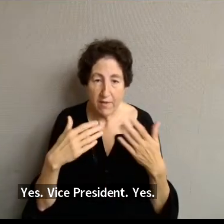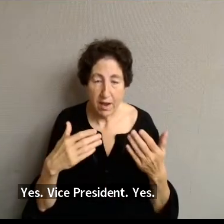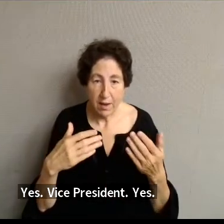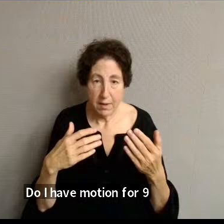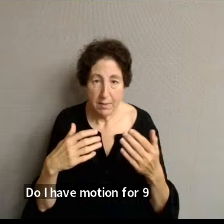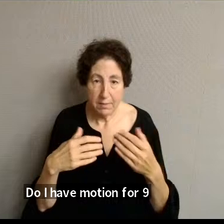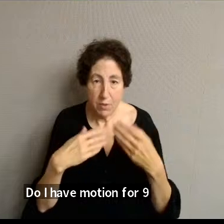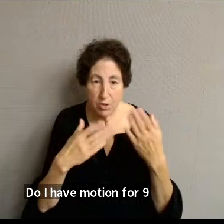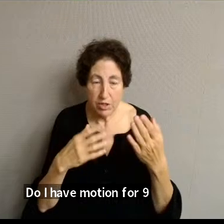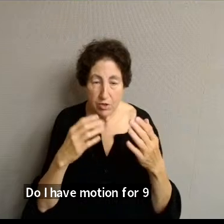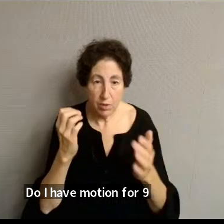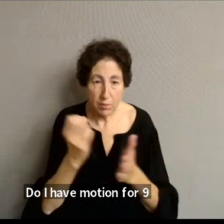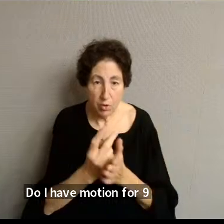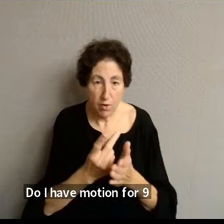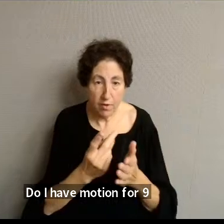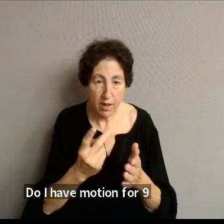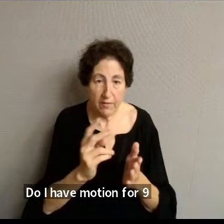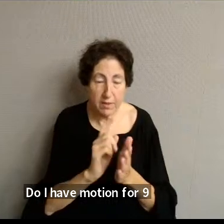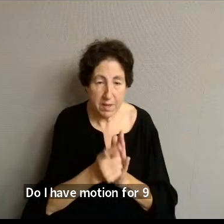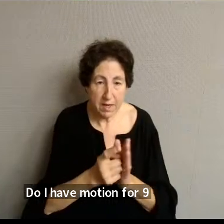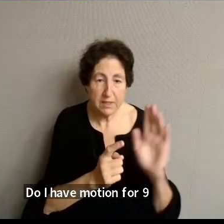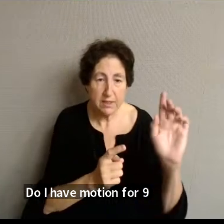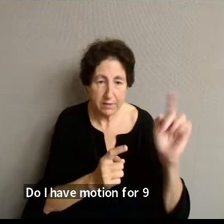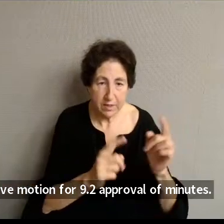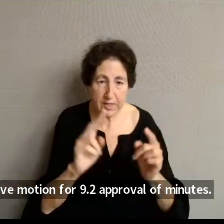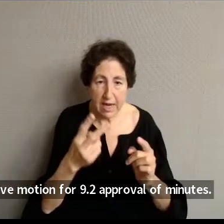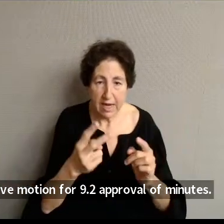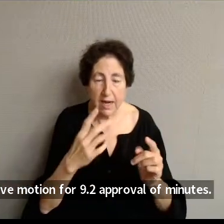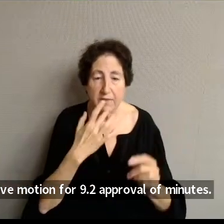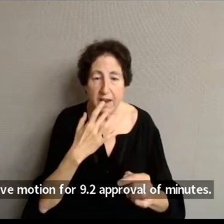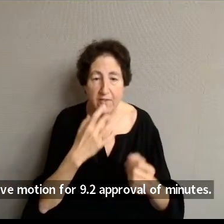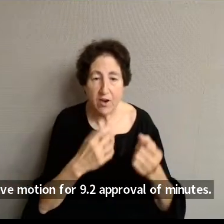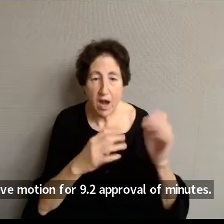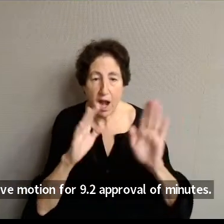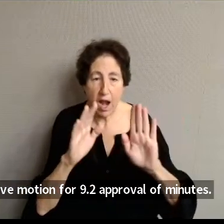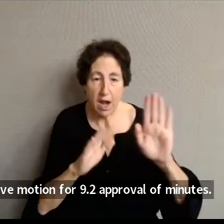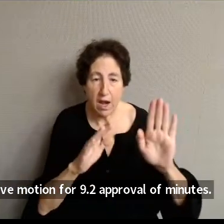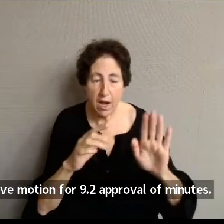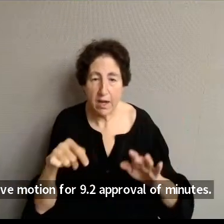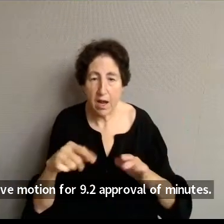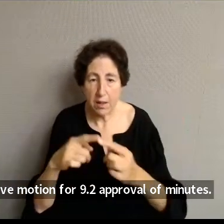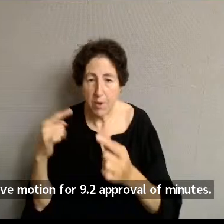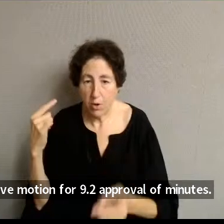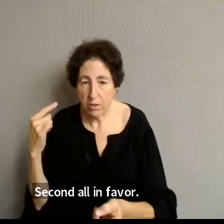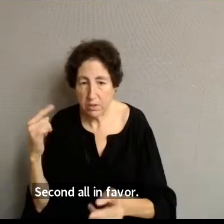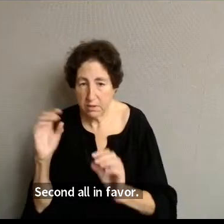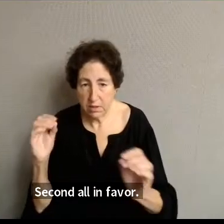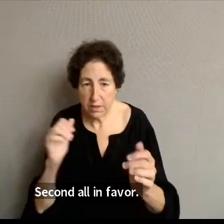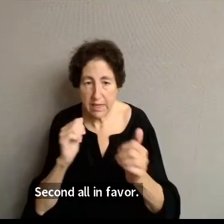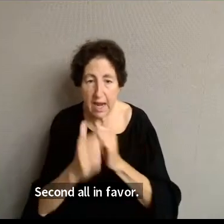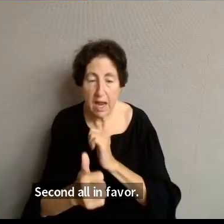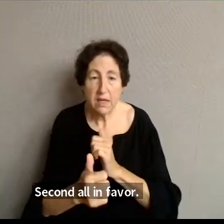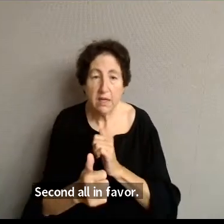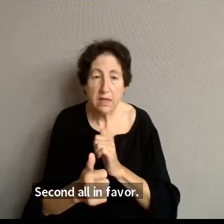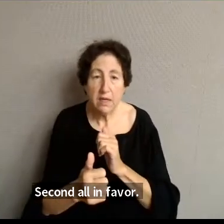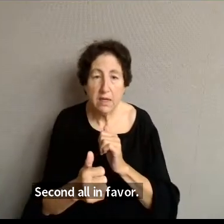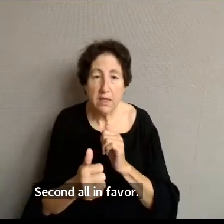of minutes? Second. All in favor? Aye. All opposed? Motion carries.